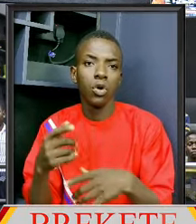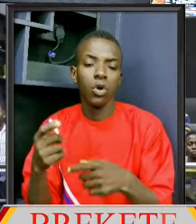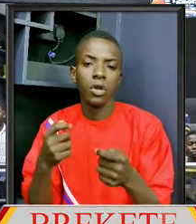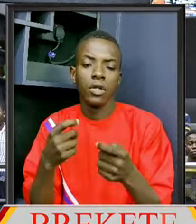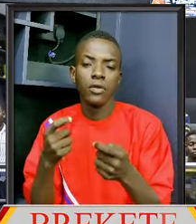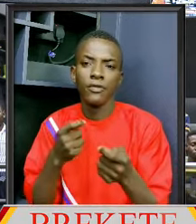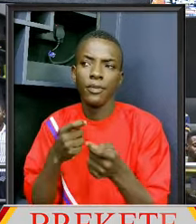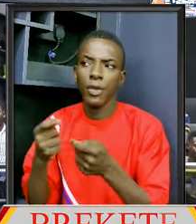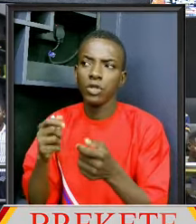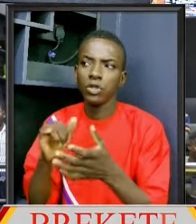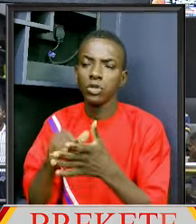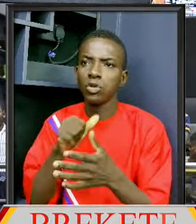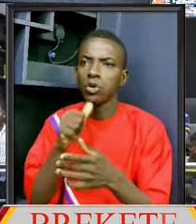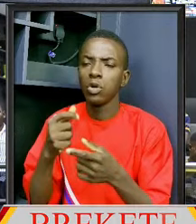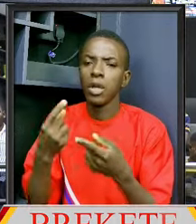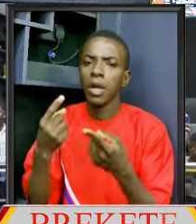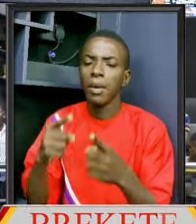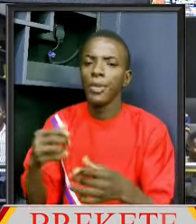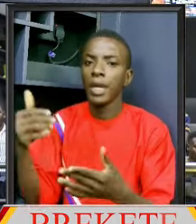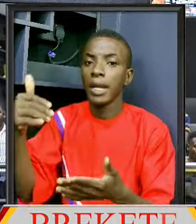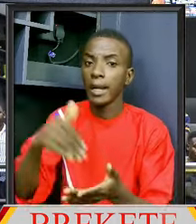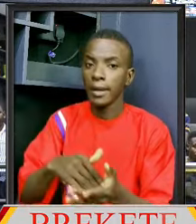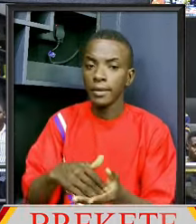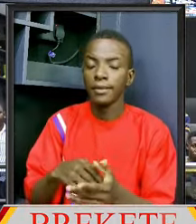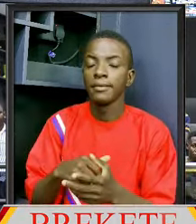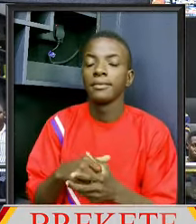measure. So that you know go happen again.